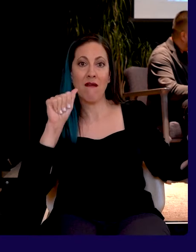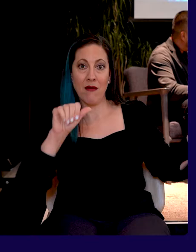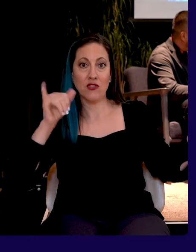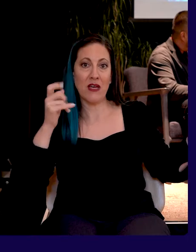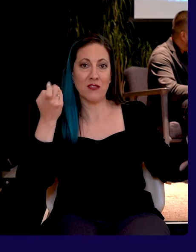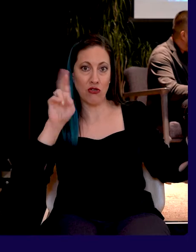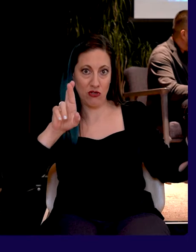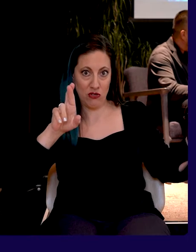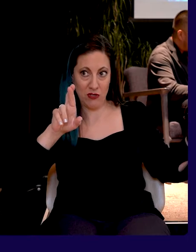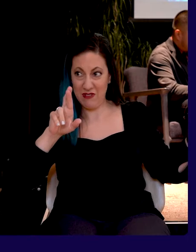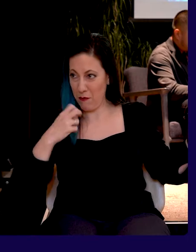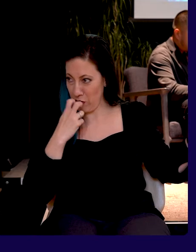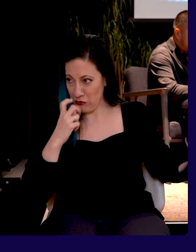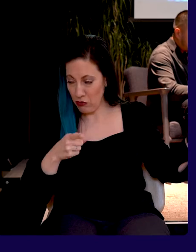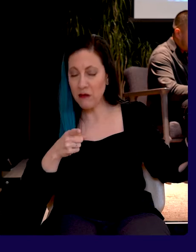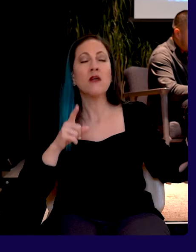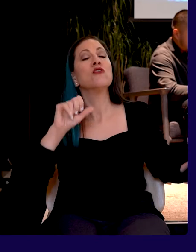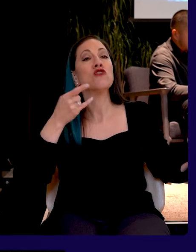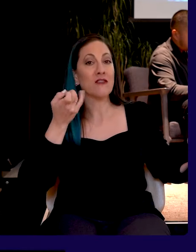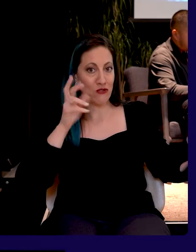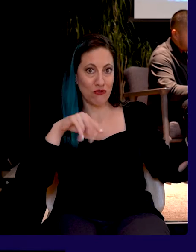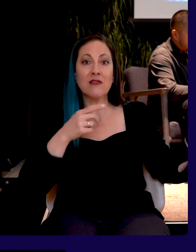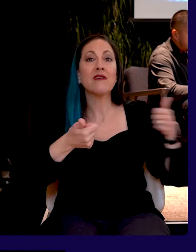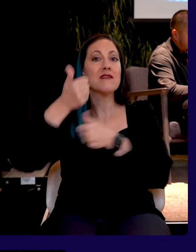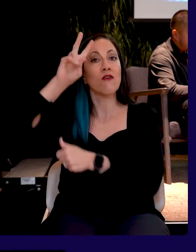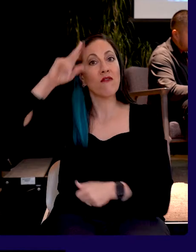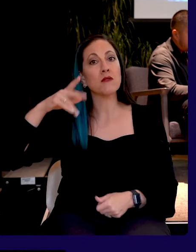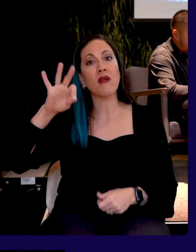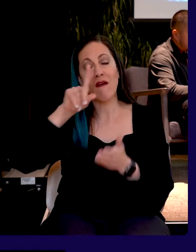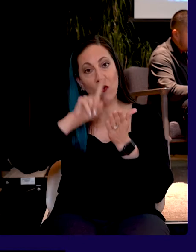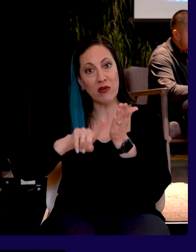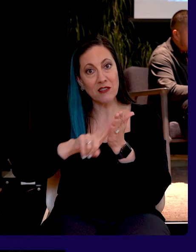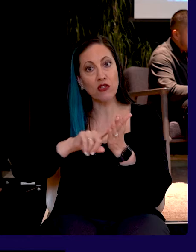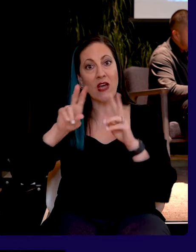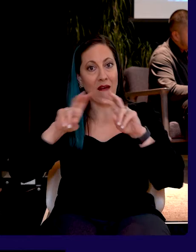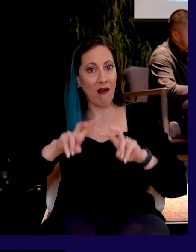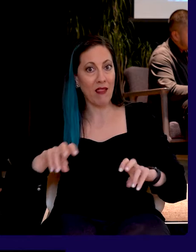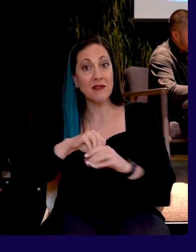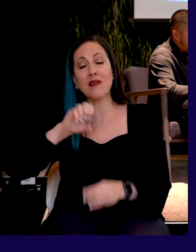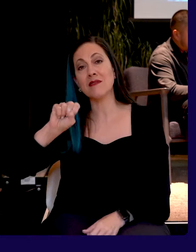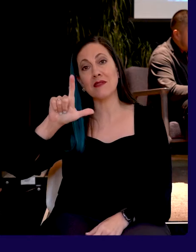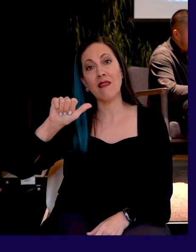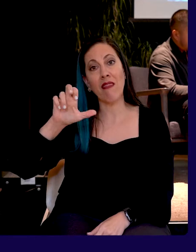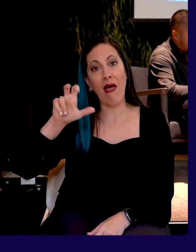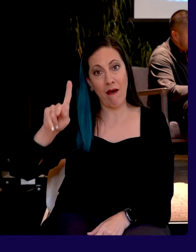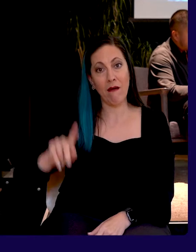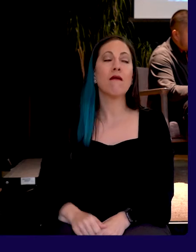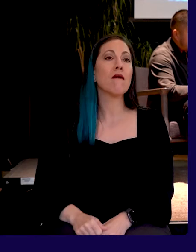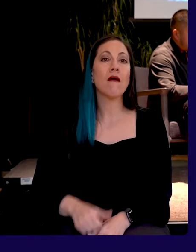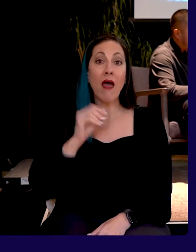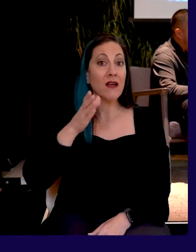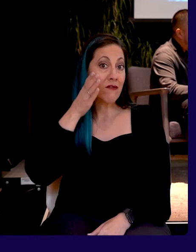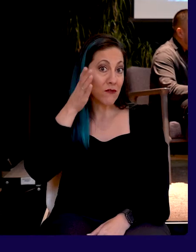Janzer. Janzer, did I pronounce that correctly? Christina Janzer, Senior Vice President of Research and Analytics at Slack and the